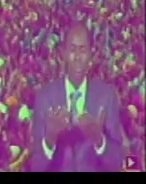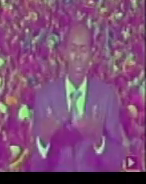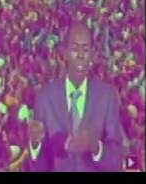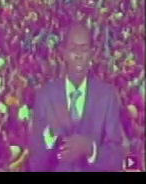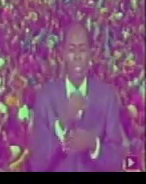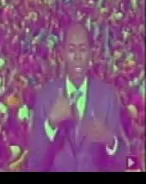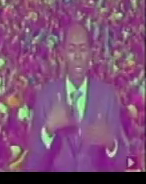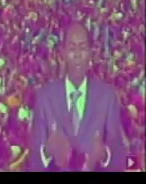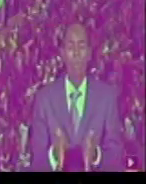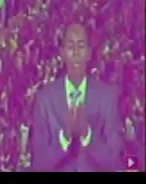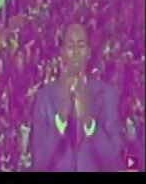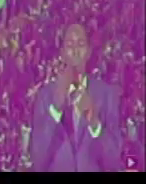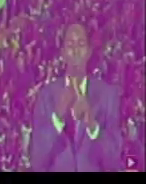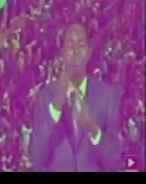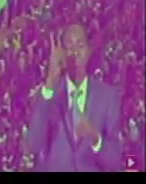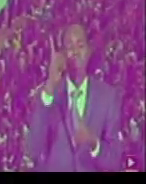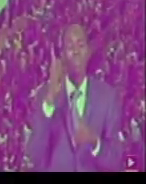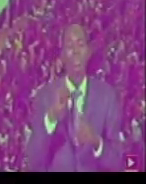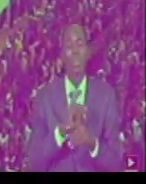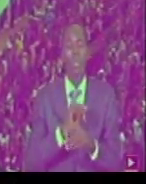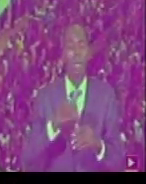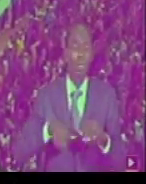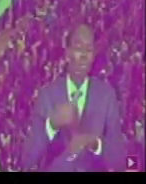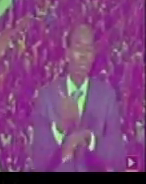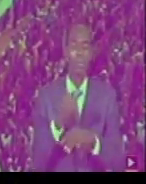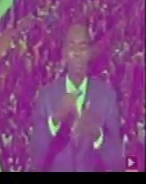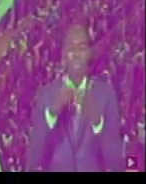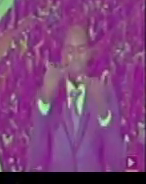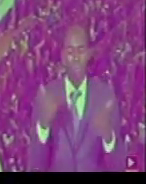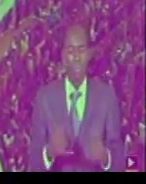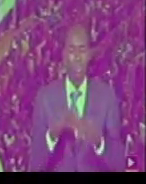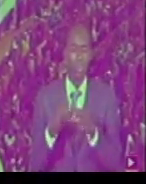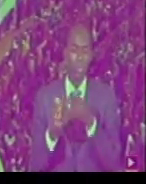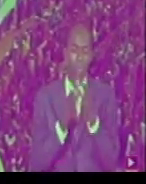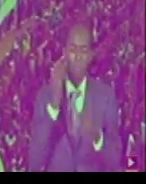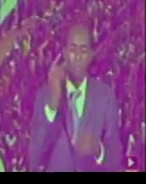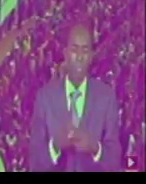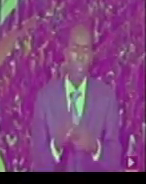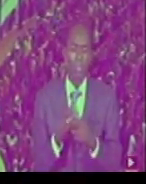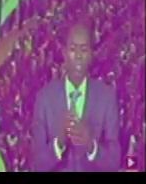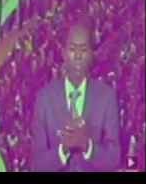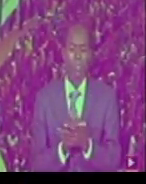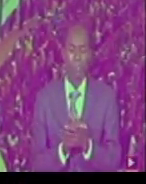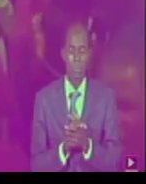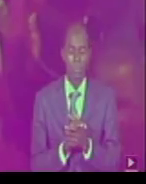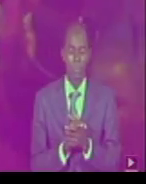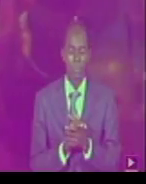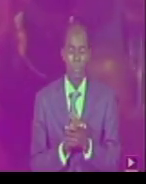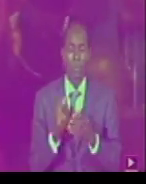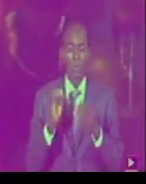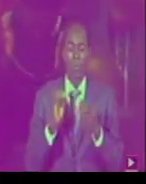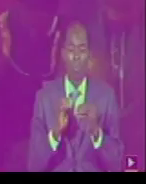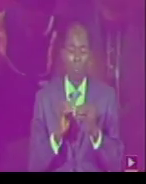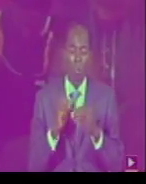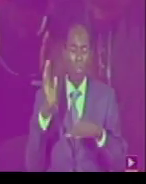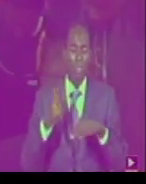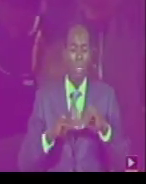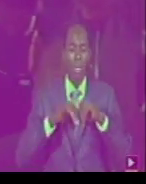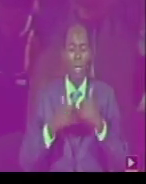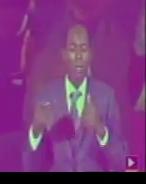you, confirm it right now in Jesus' name. More than how they can